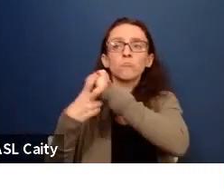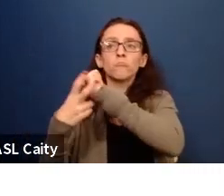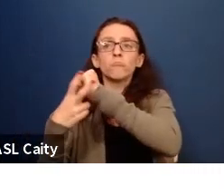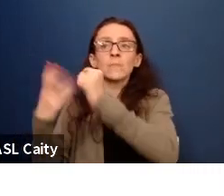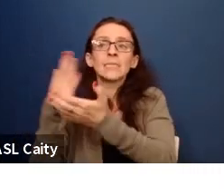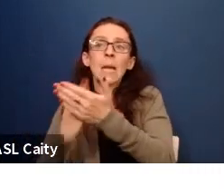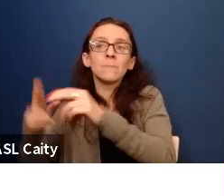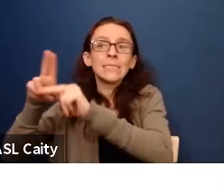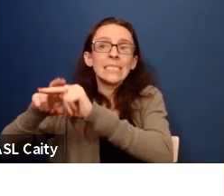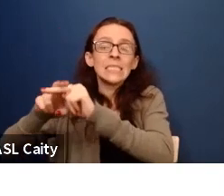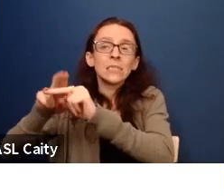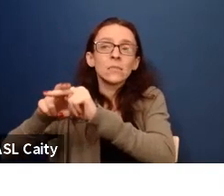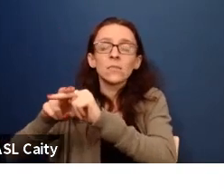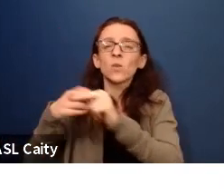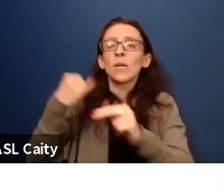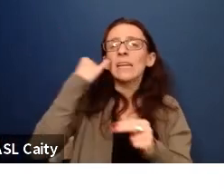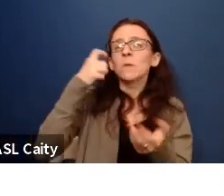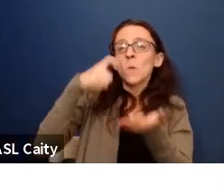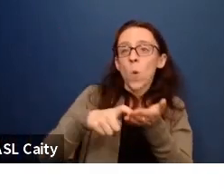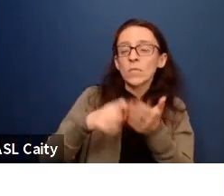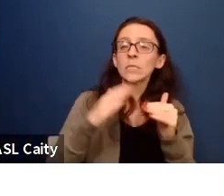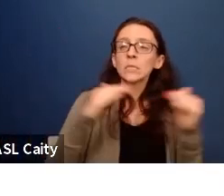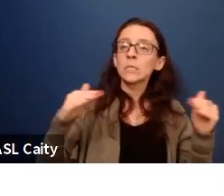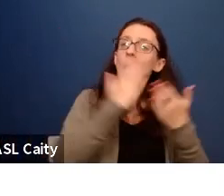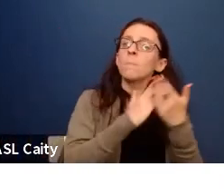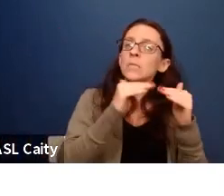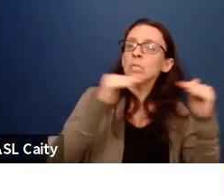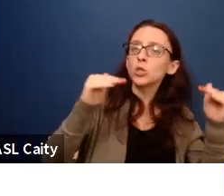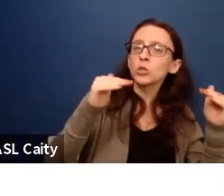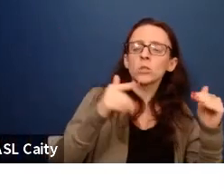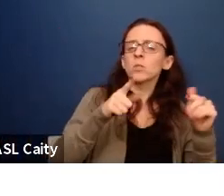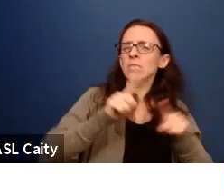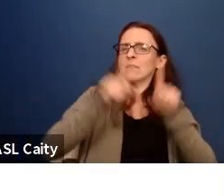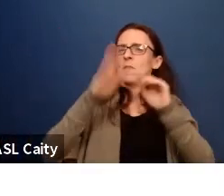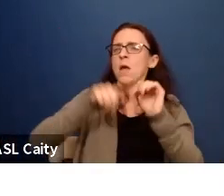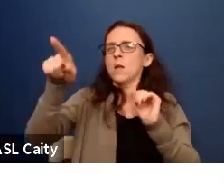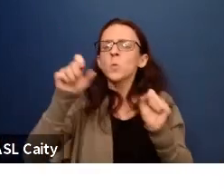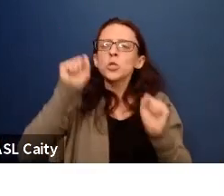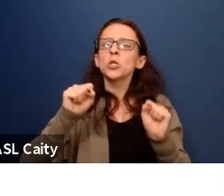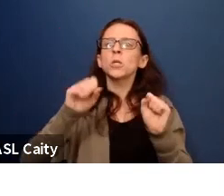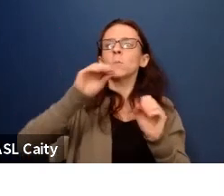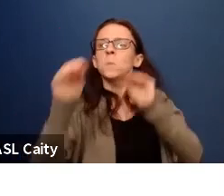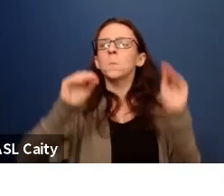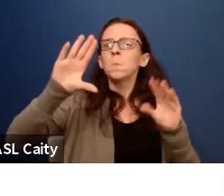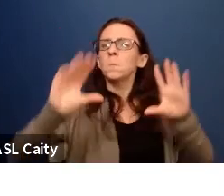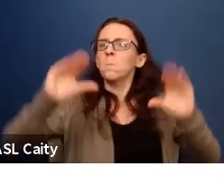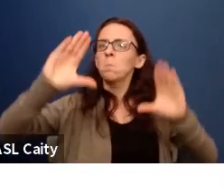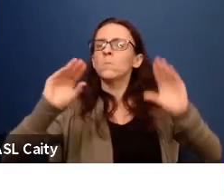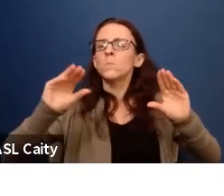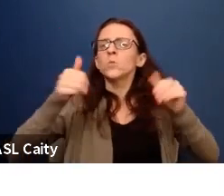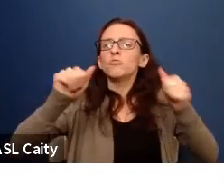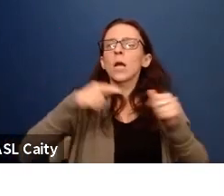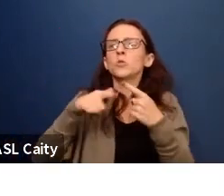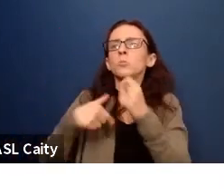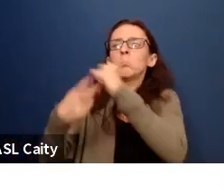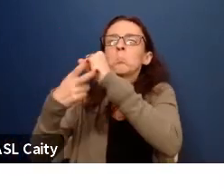break down as evenly as the other tiers, do some sort of proportional seat allocation, or if